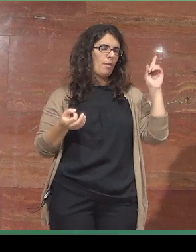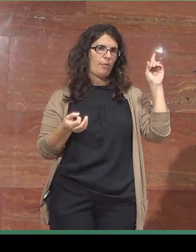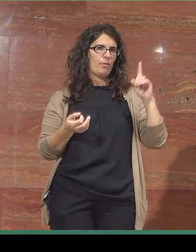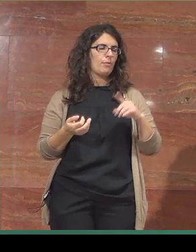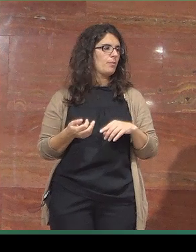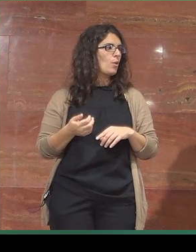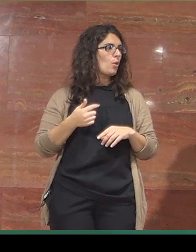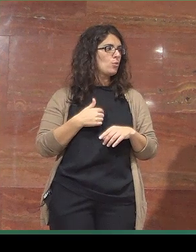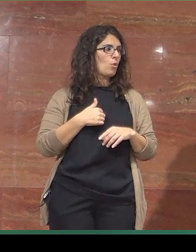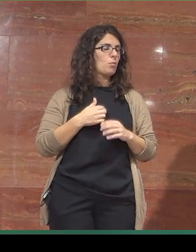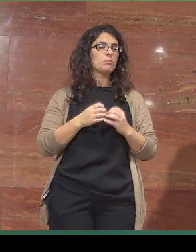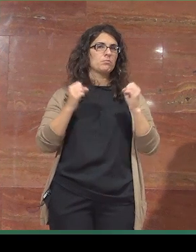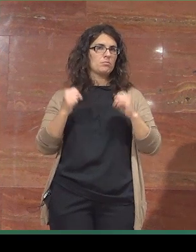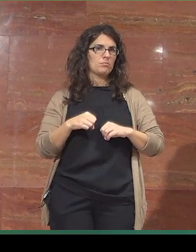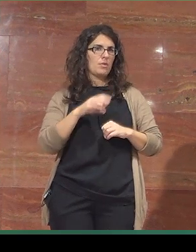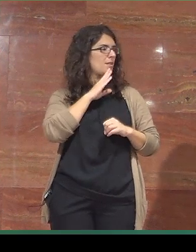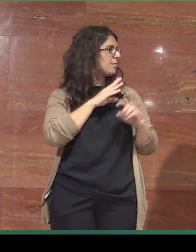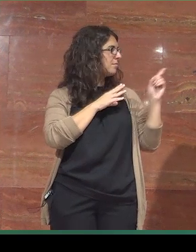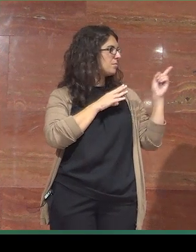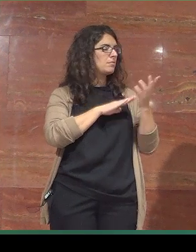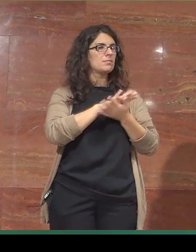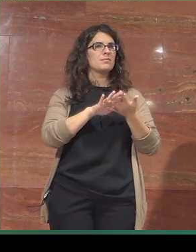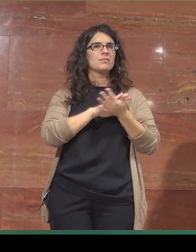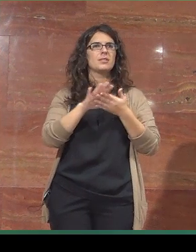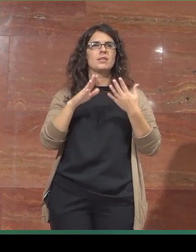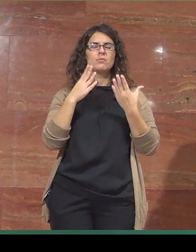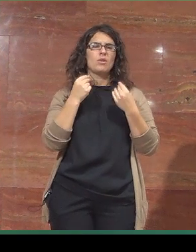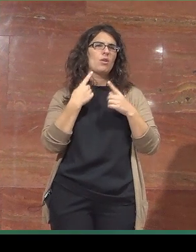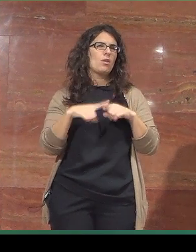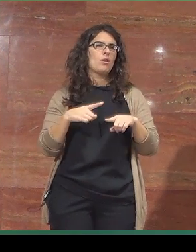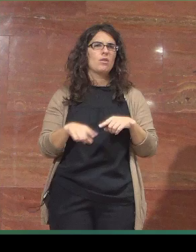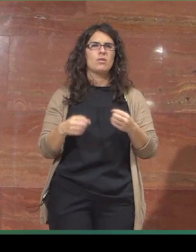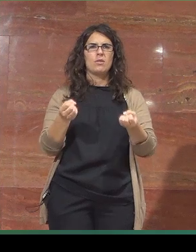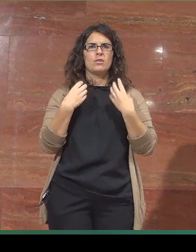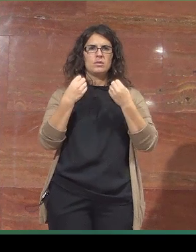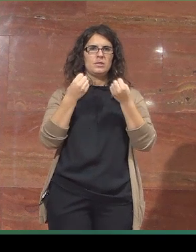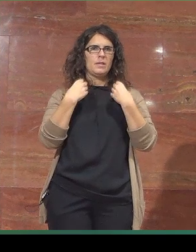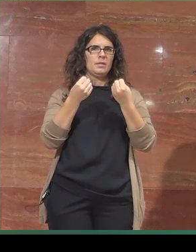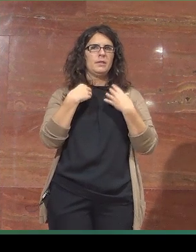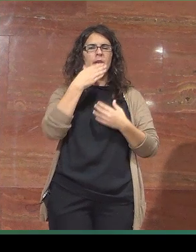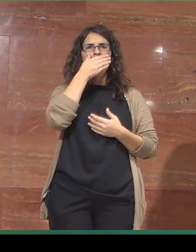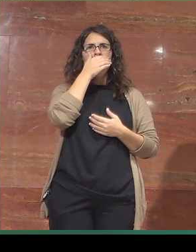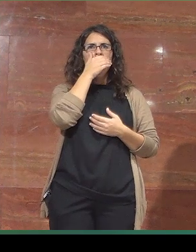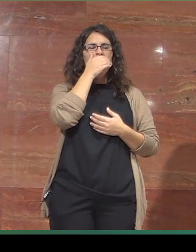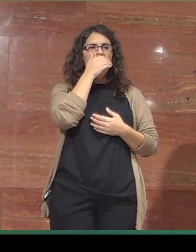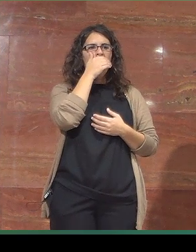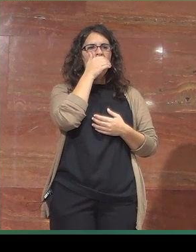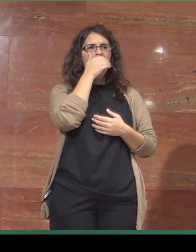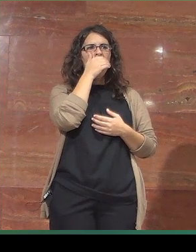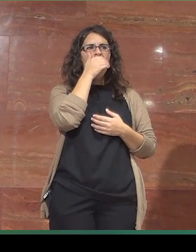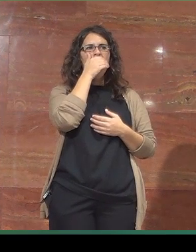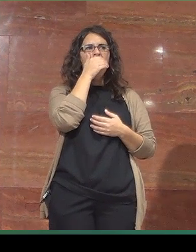elements, but we do it in 2 levels. We accept to do this puree,